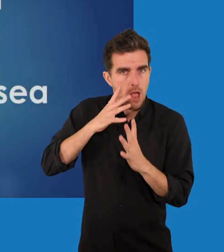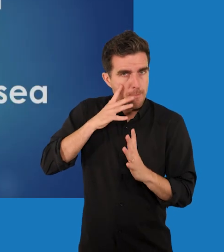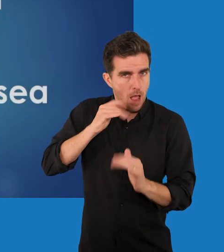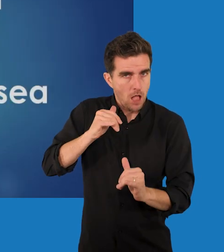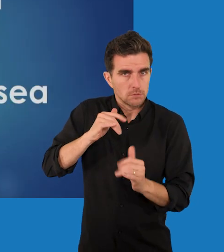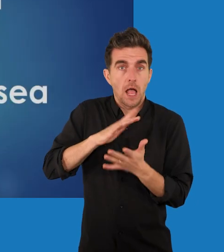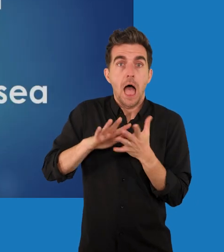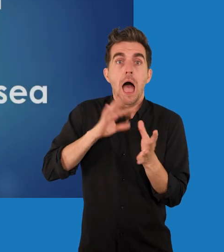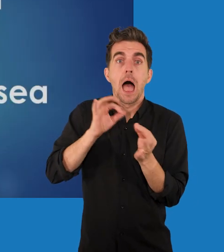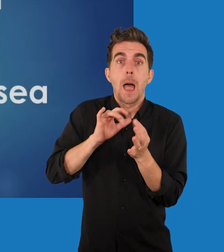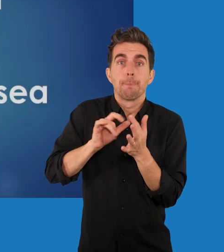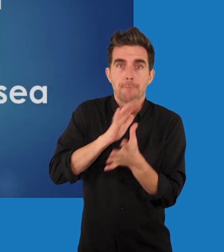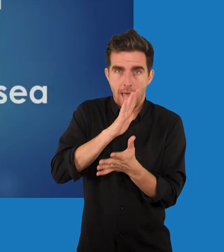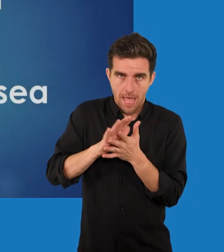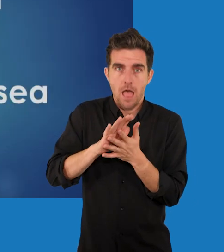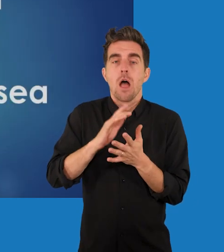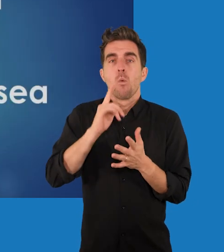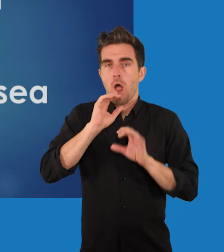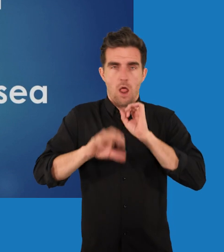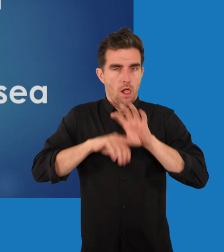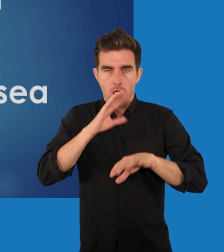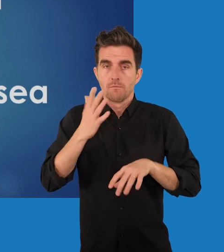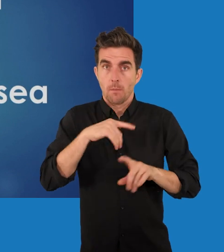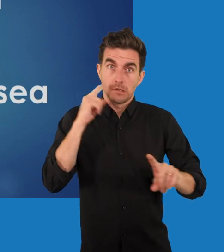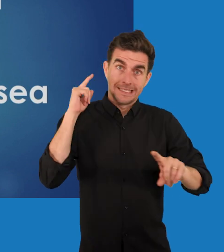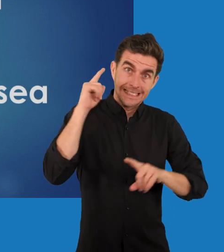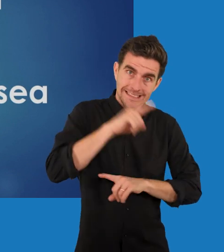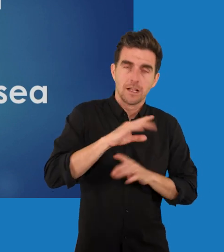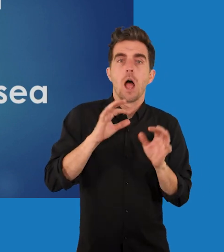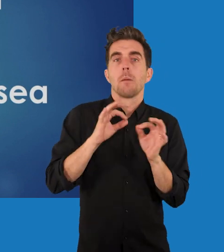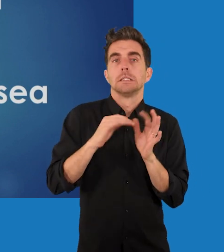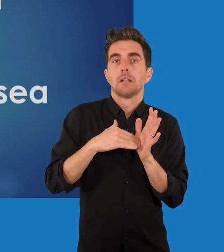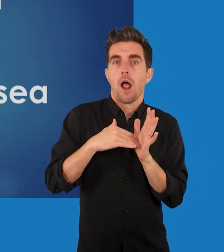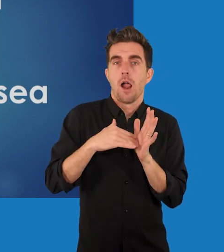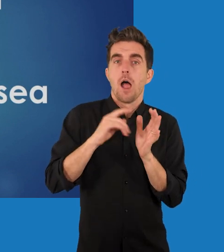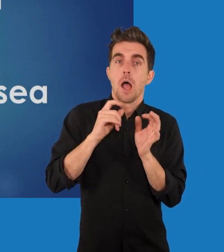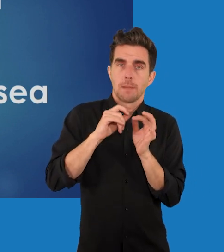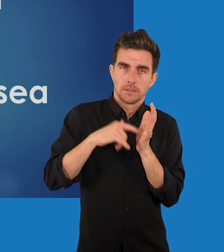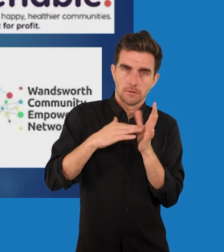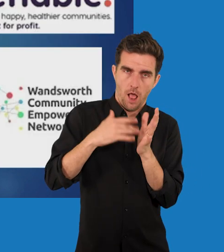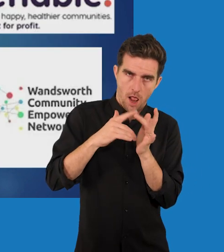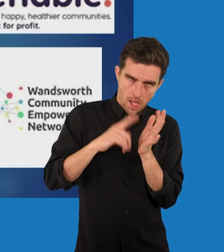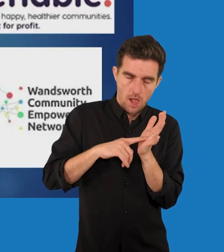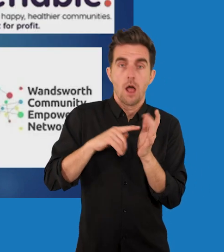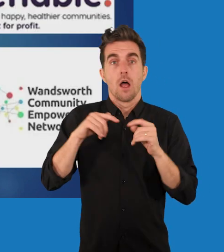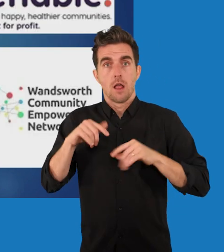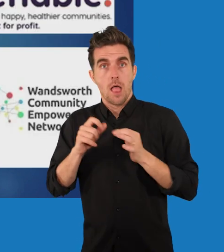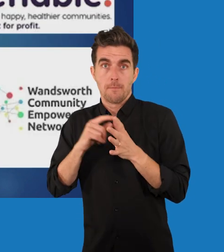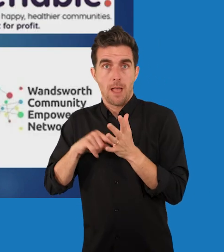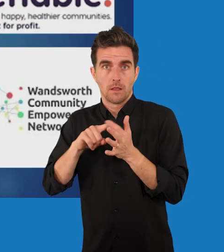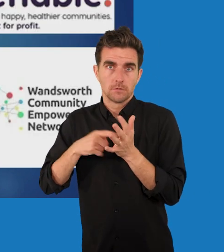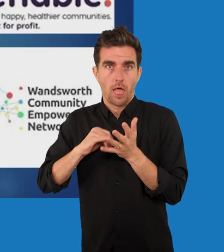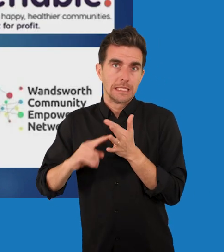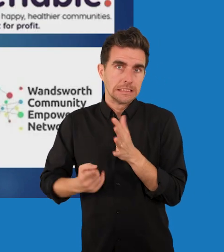project. Habiba and I are going to take you on its journey from Brazil to Battersea. The